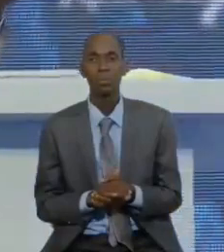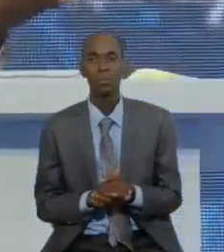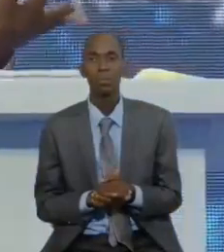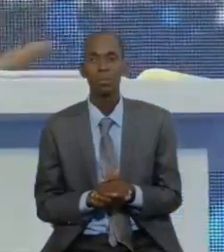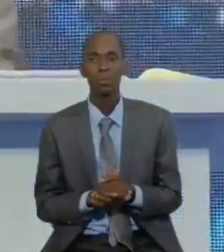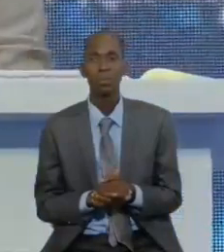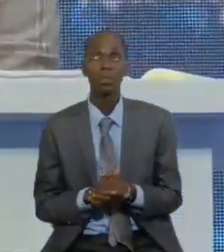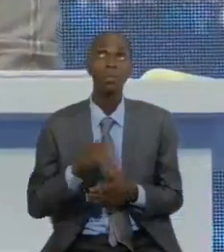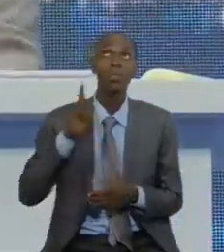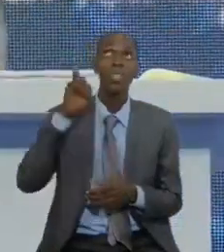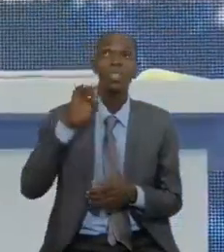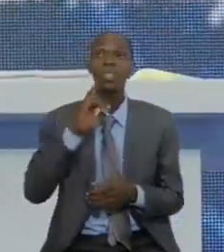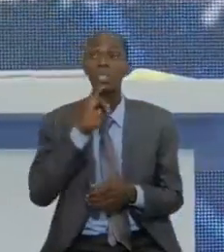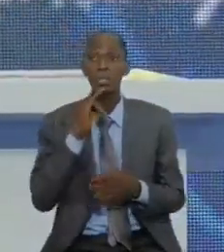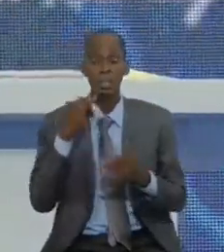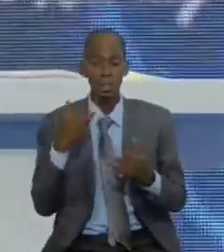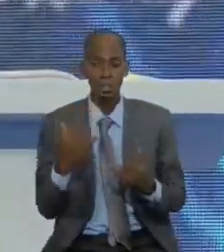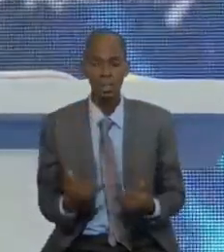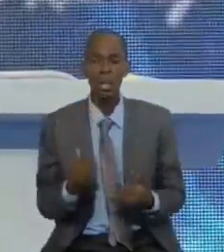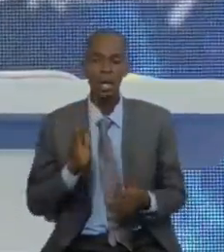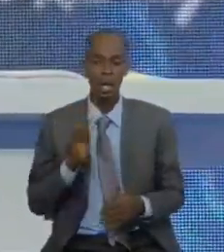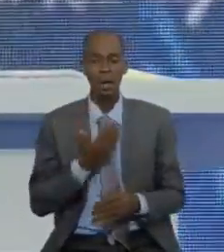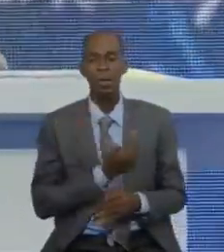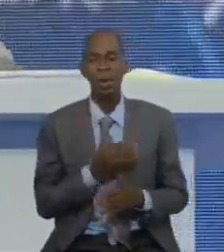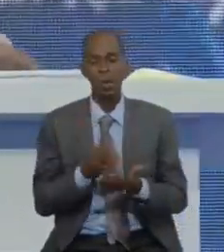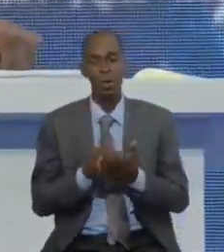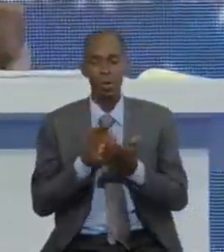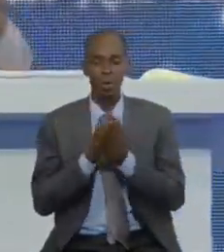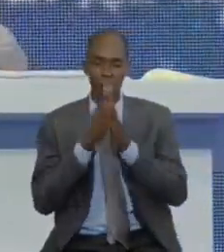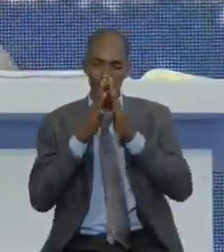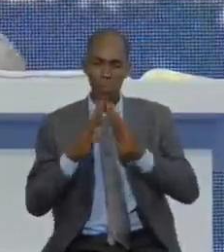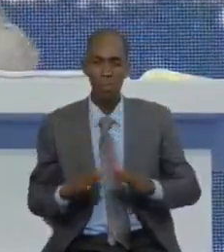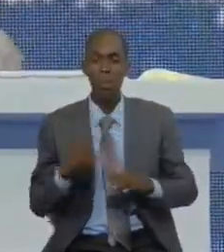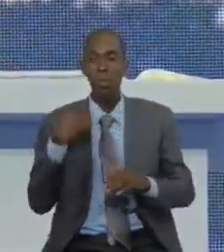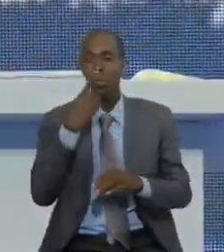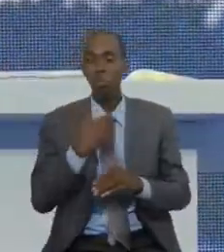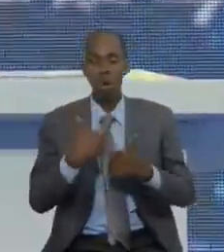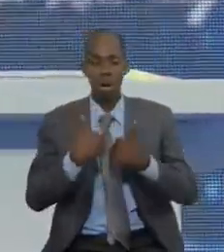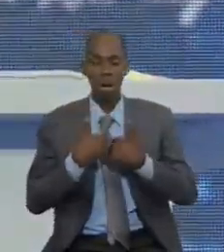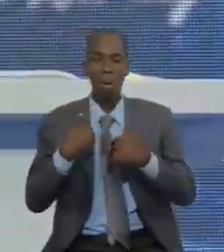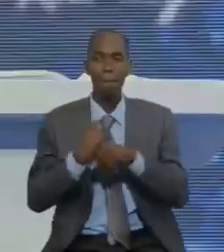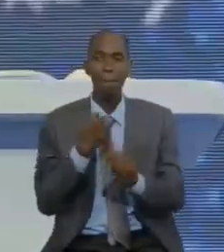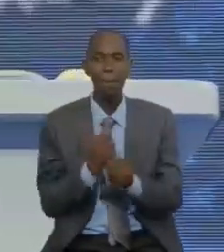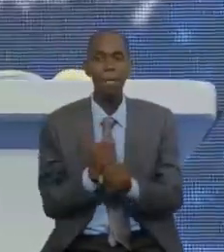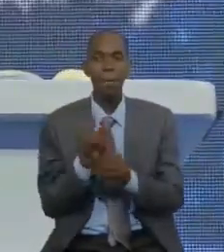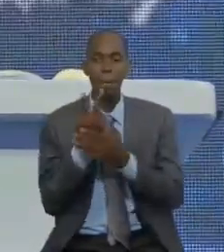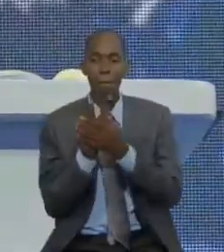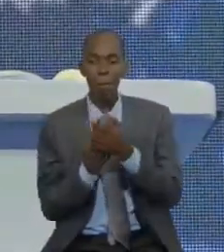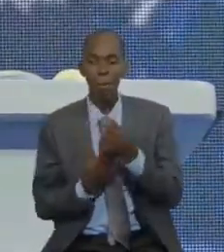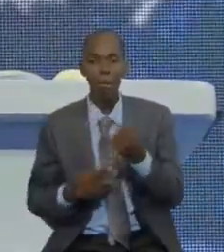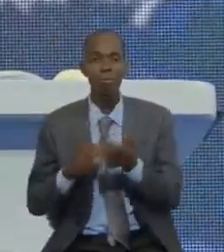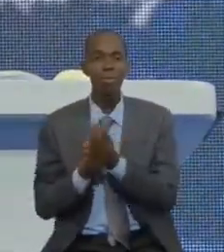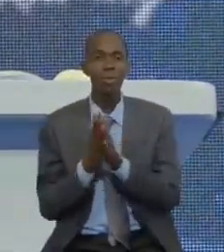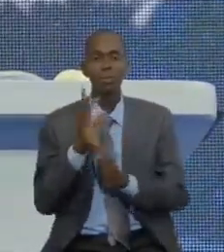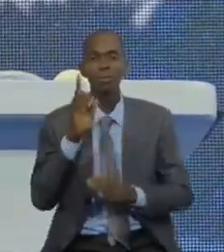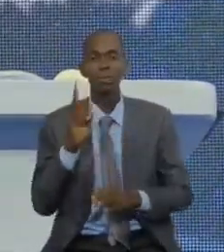totale. He is now our peace. Il est maintenant notre paix. Who has made both one. Lui qui a